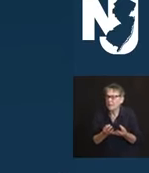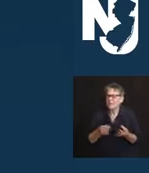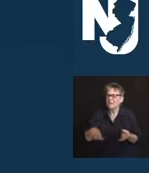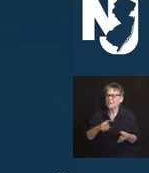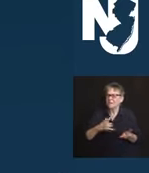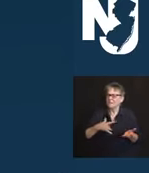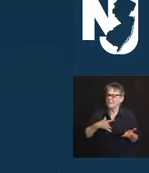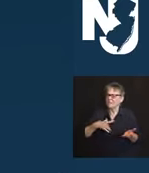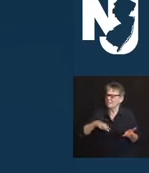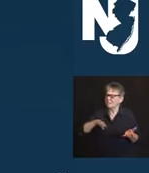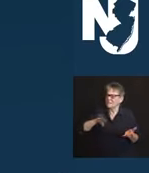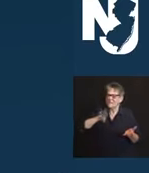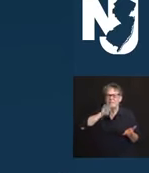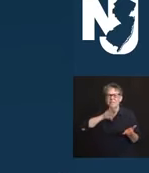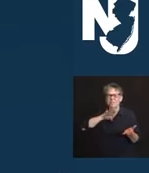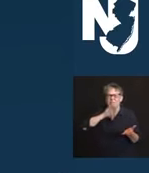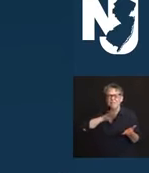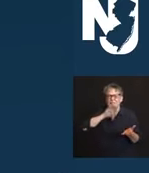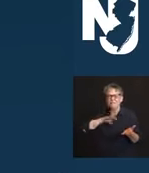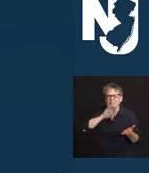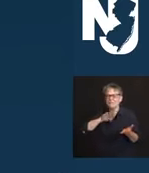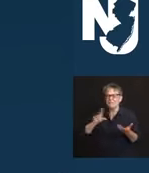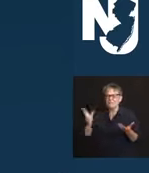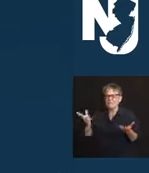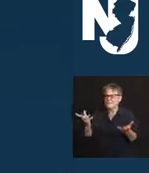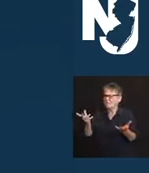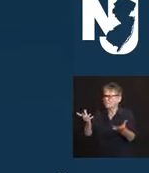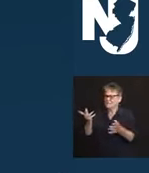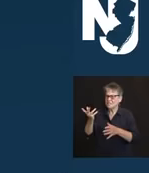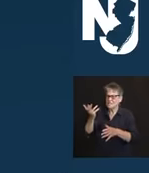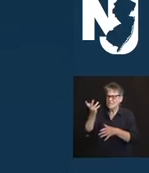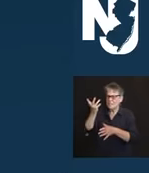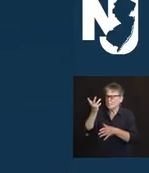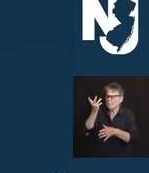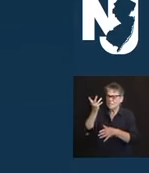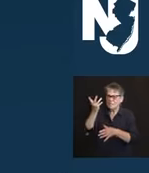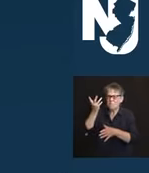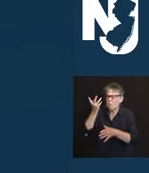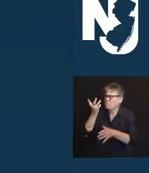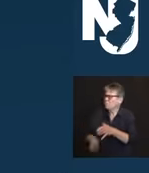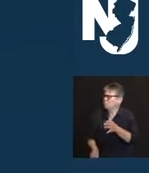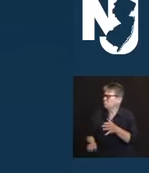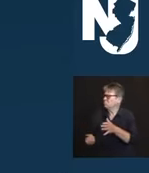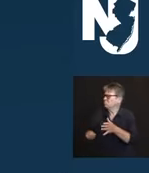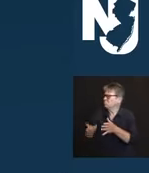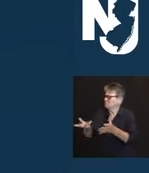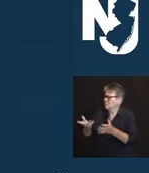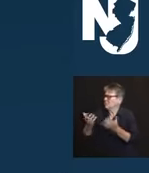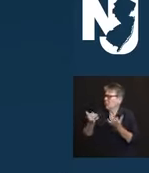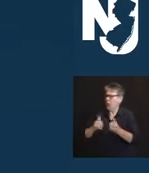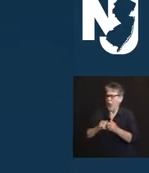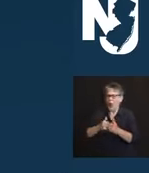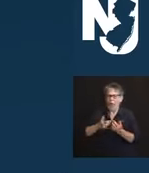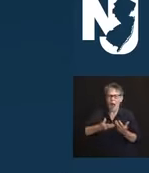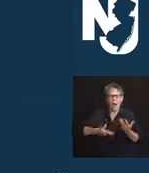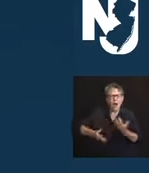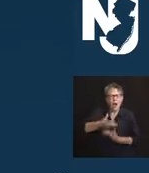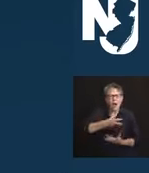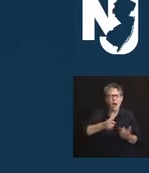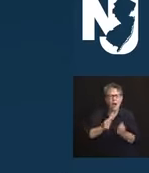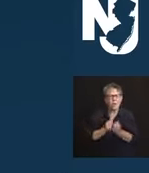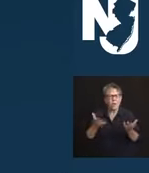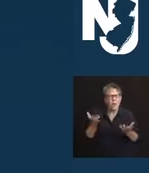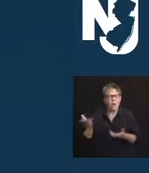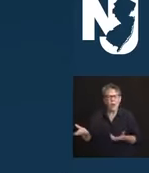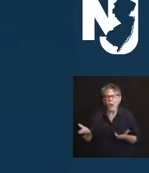the inability for folks to be with each other and not get the communication that in so many cases they would have wanted. I know